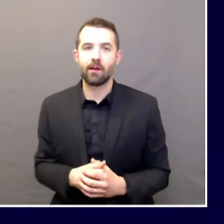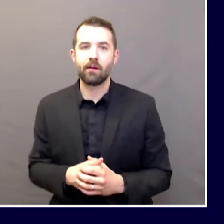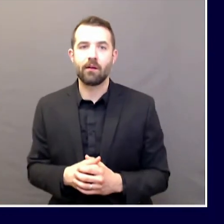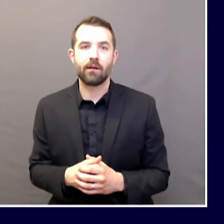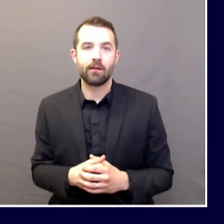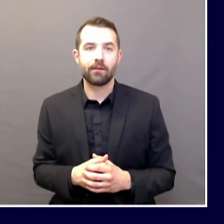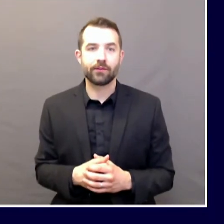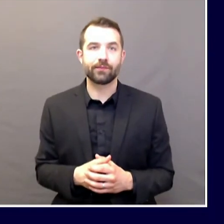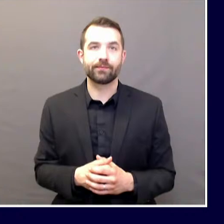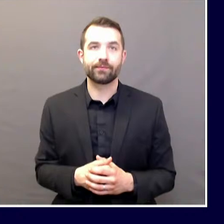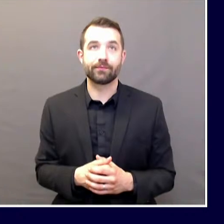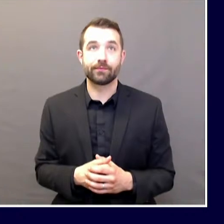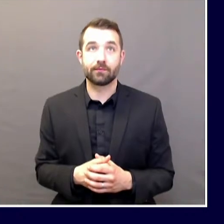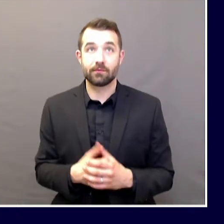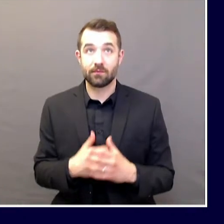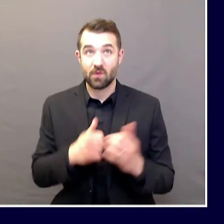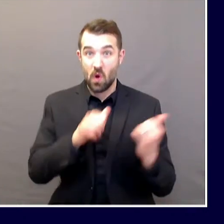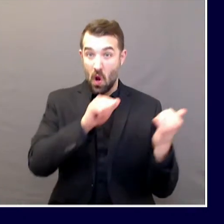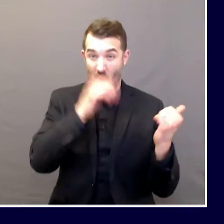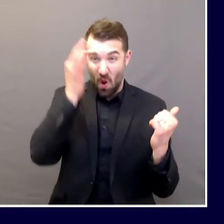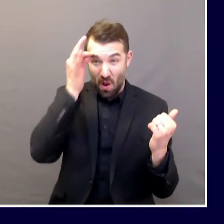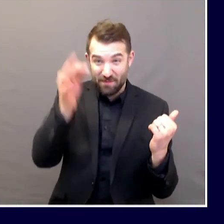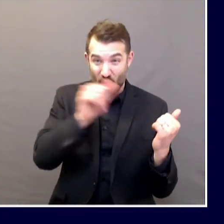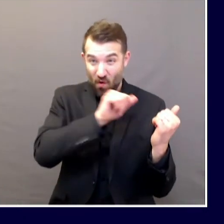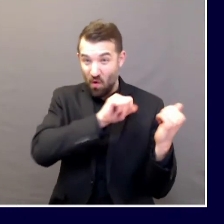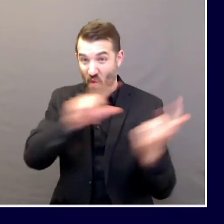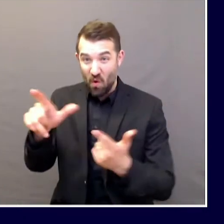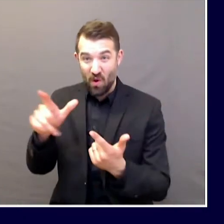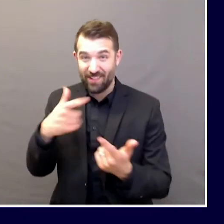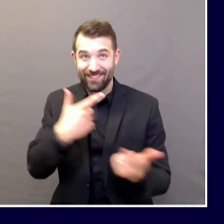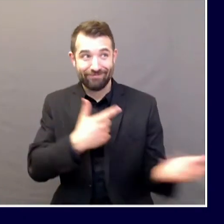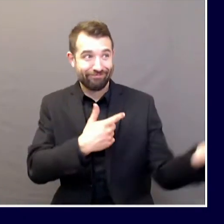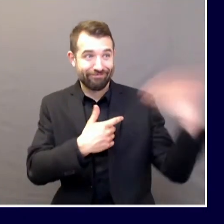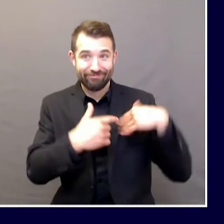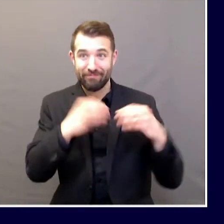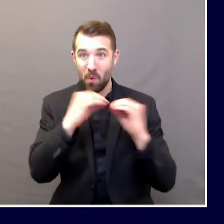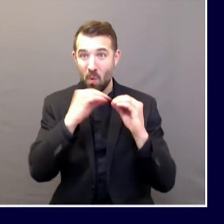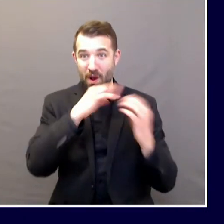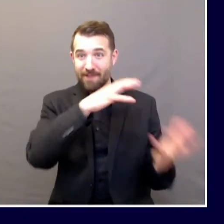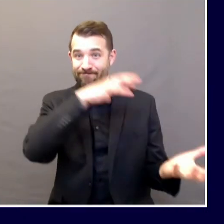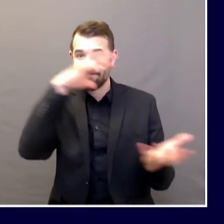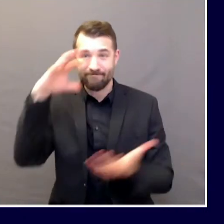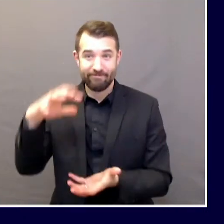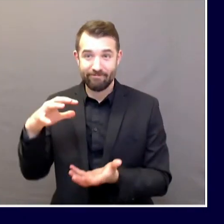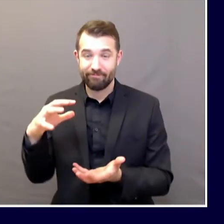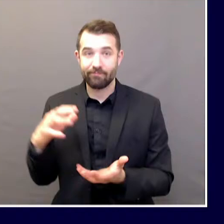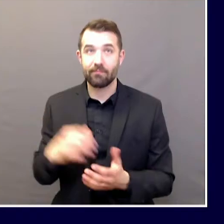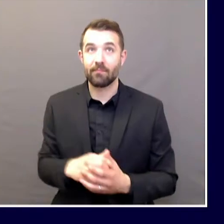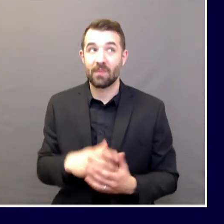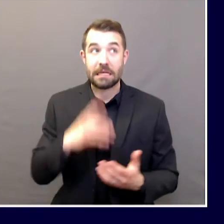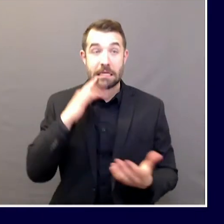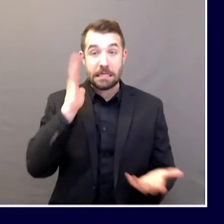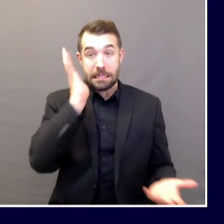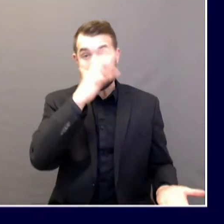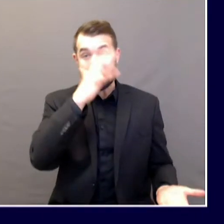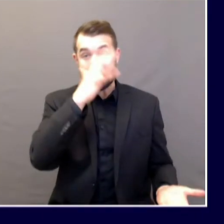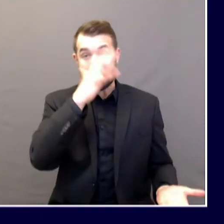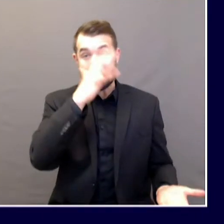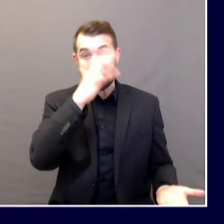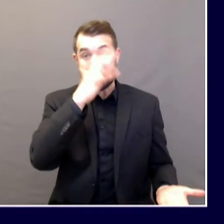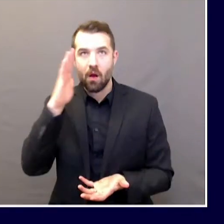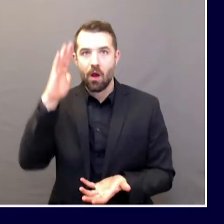almost uniformly is that virtually every site in Maine could be doing a lot more than they are now if we had the vaccine. That